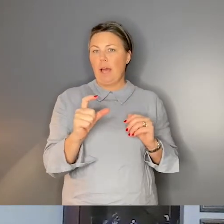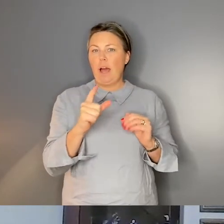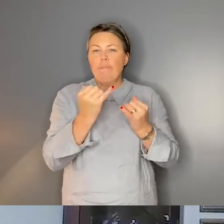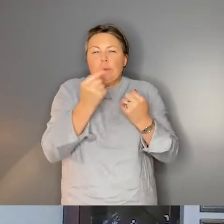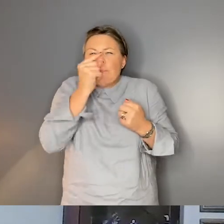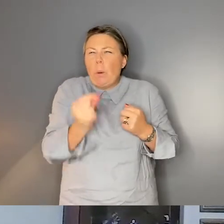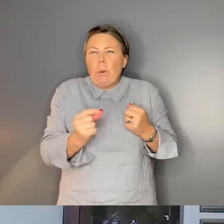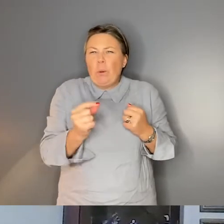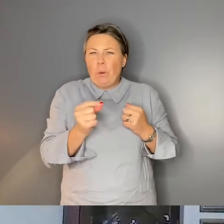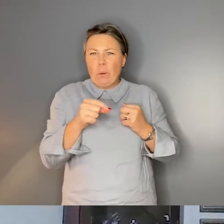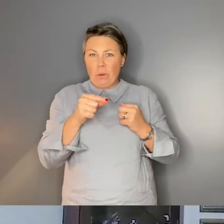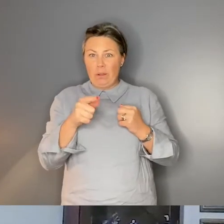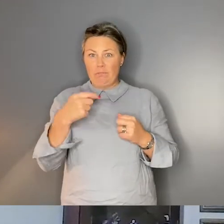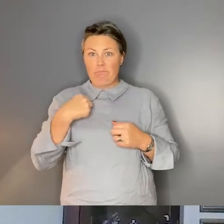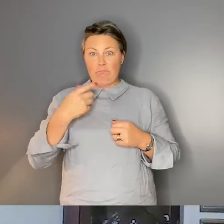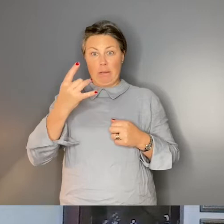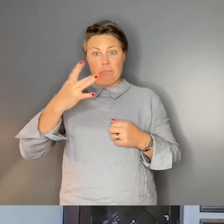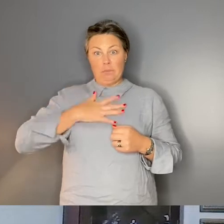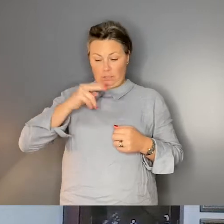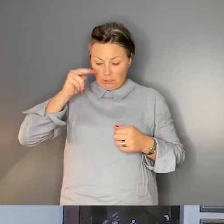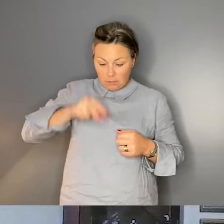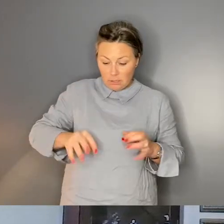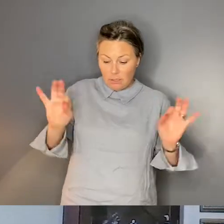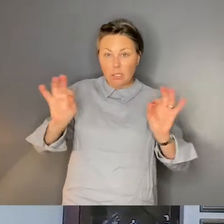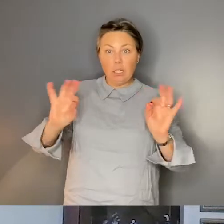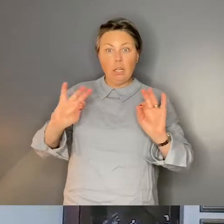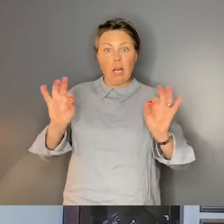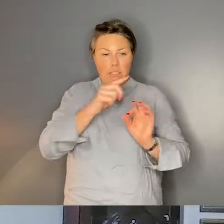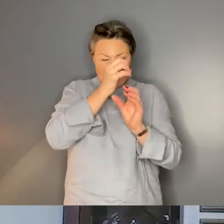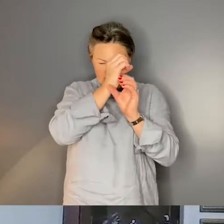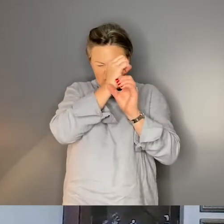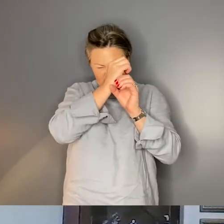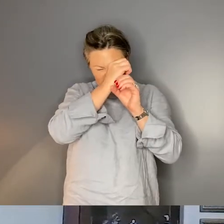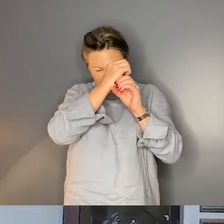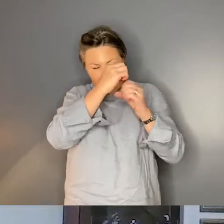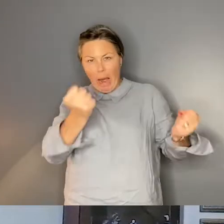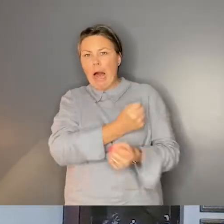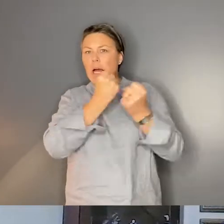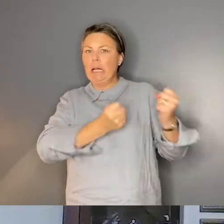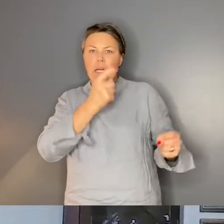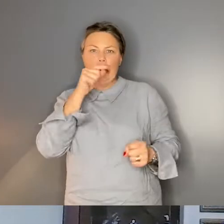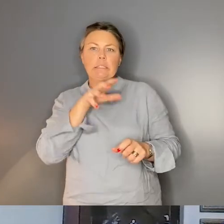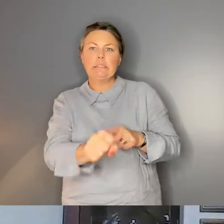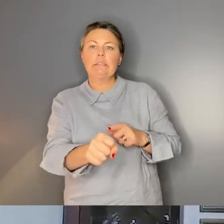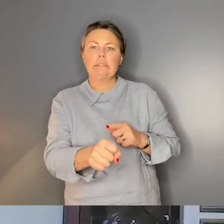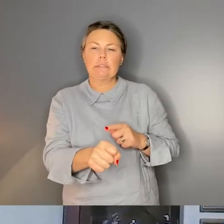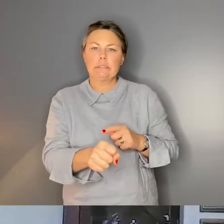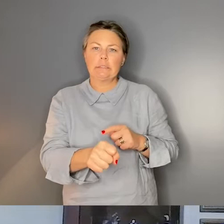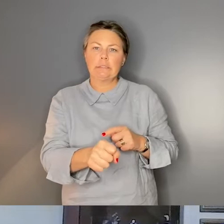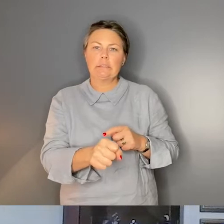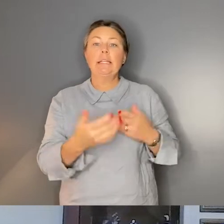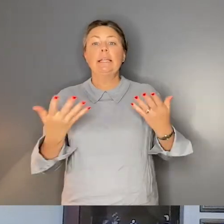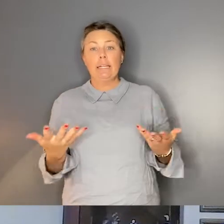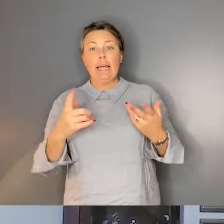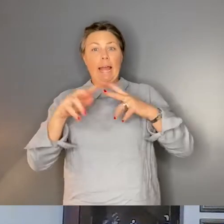are microscopic, so you may not have noticed any blood in your own bowel actions. Now, it is also important if